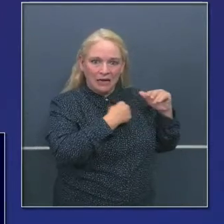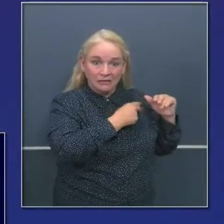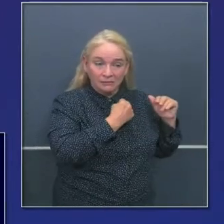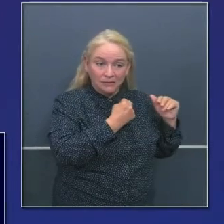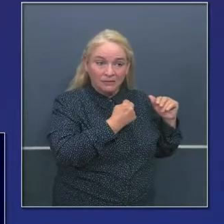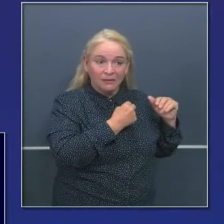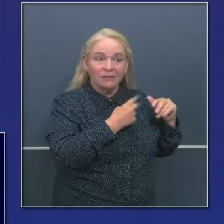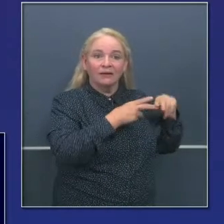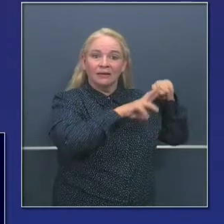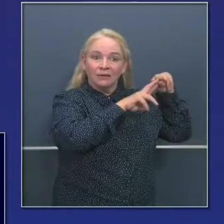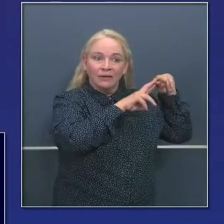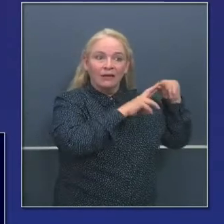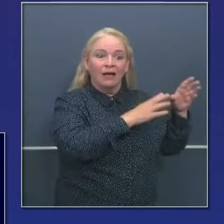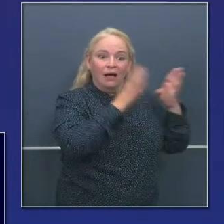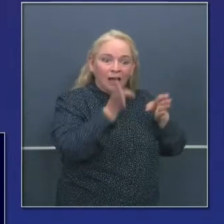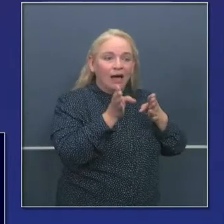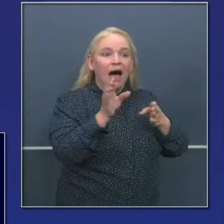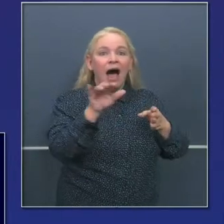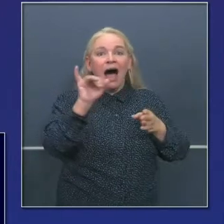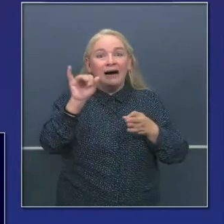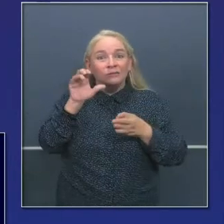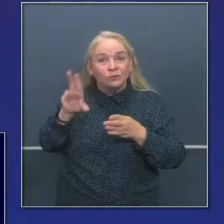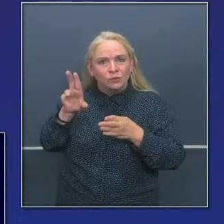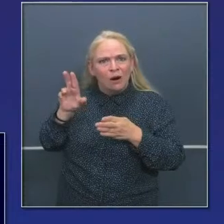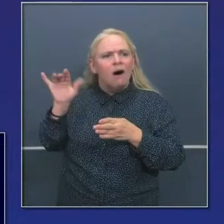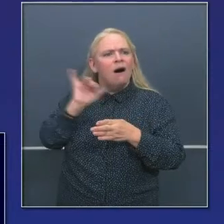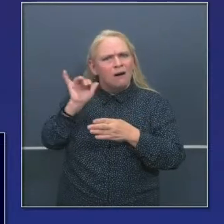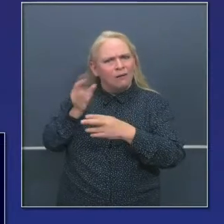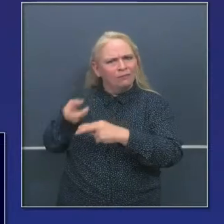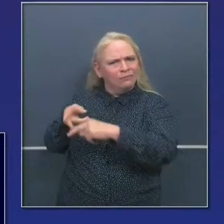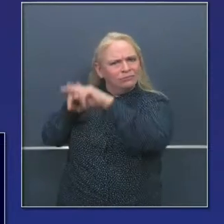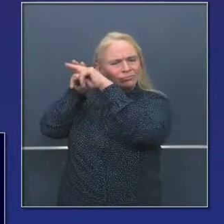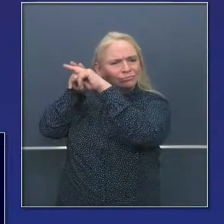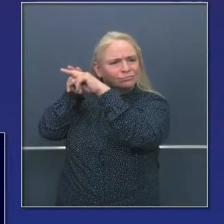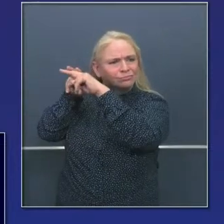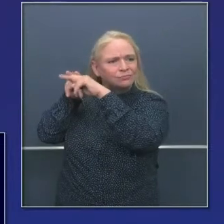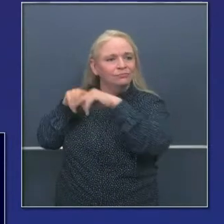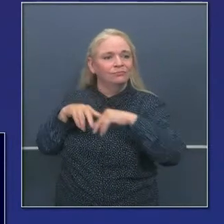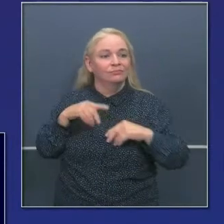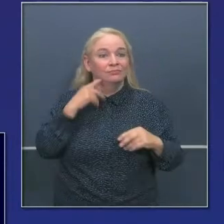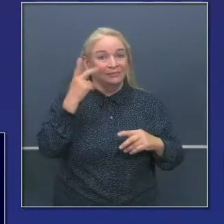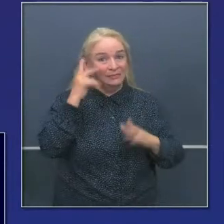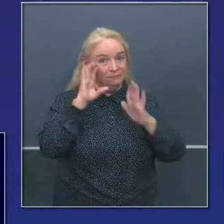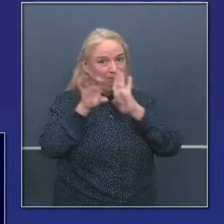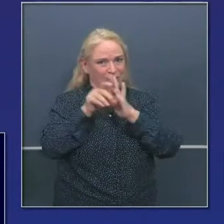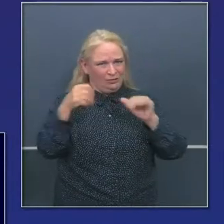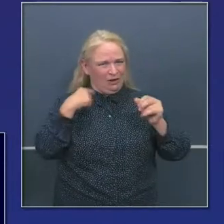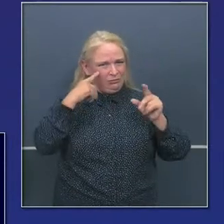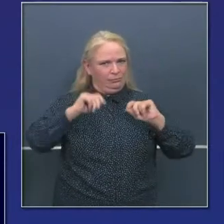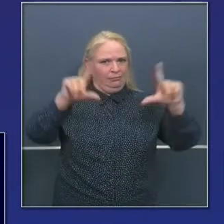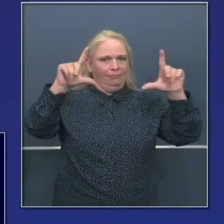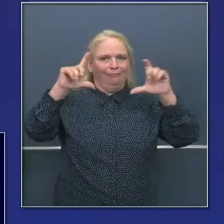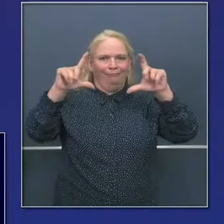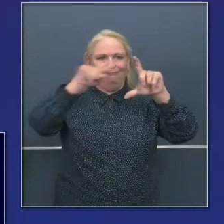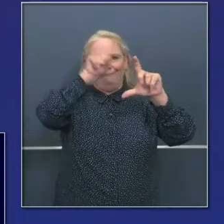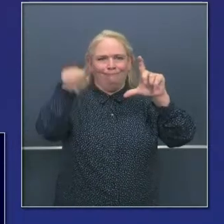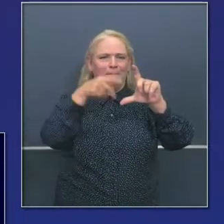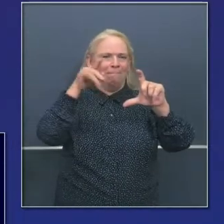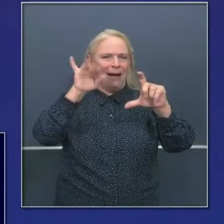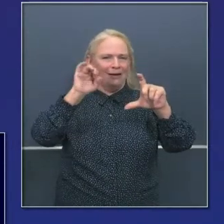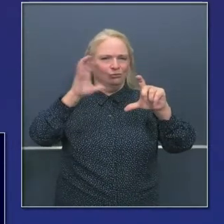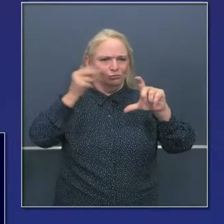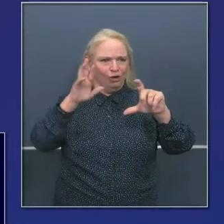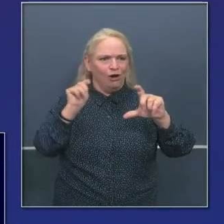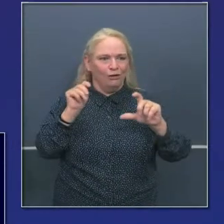on ICU admissions. The ICU admissions represent on this pie chart, you'll see that subset of the